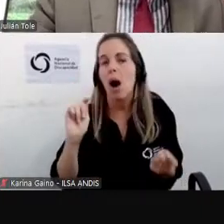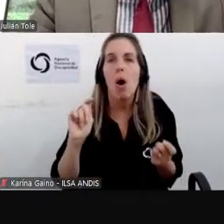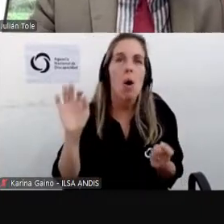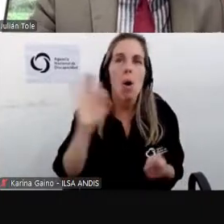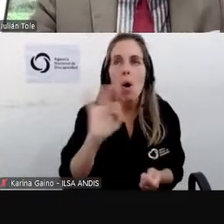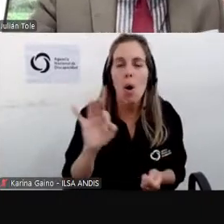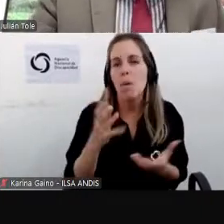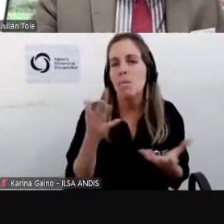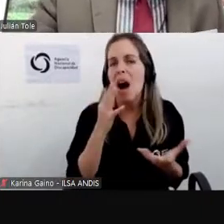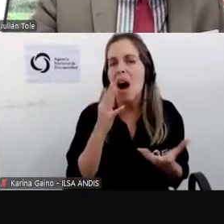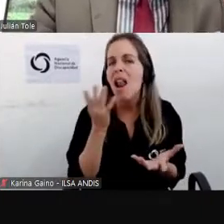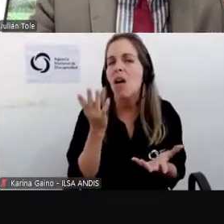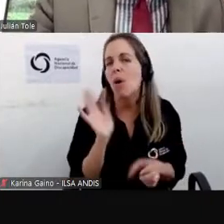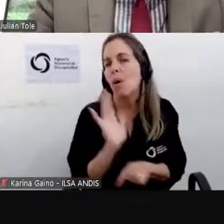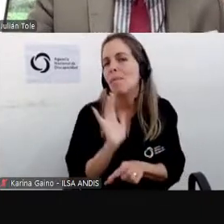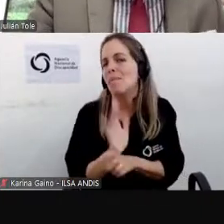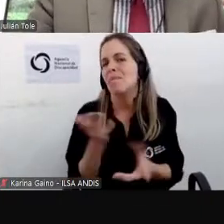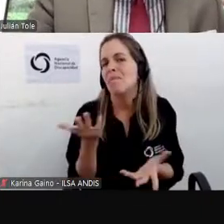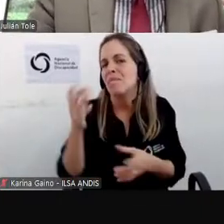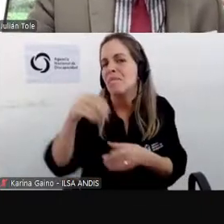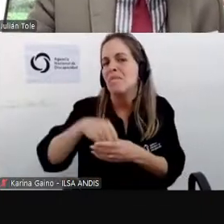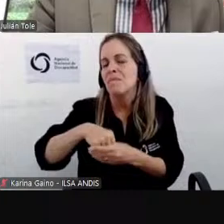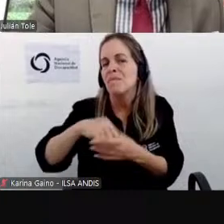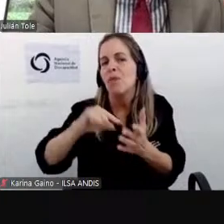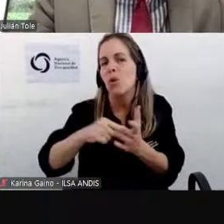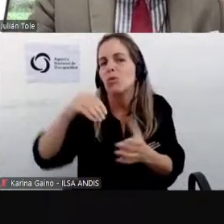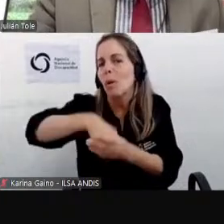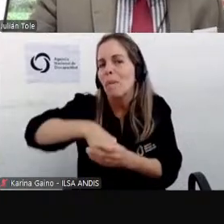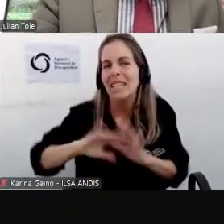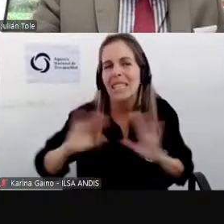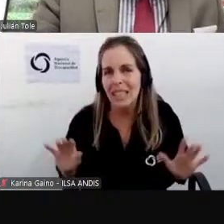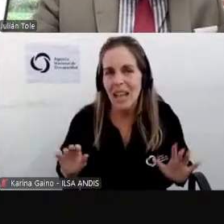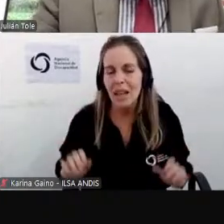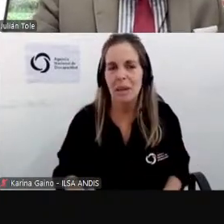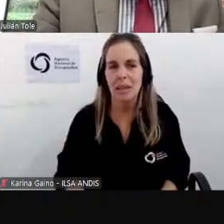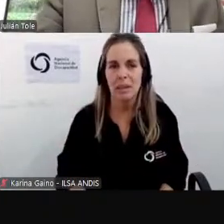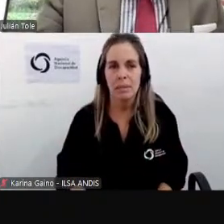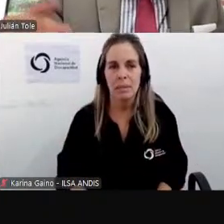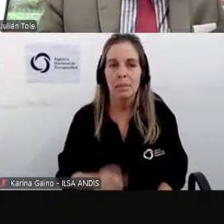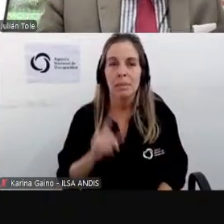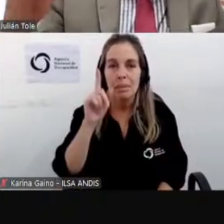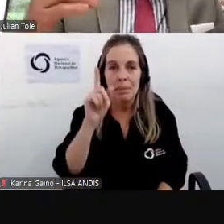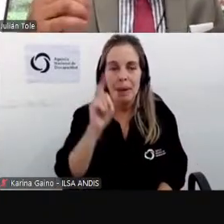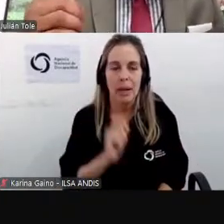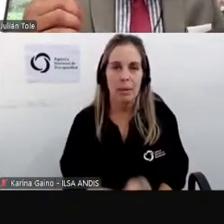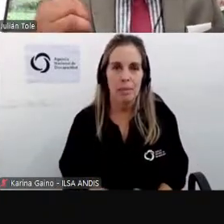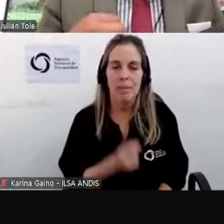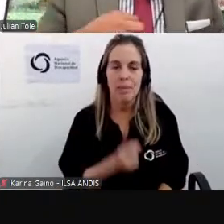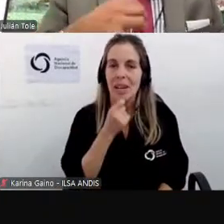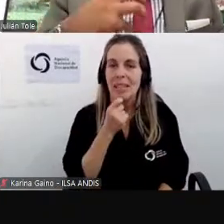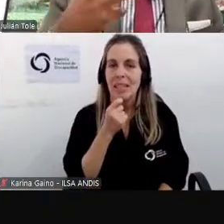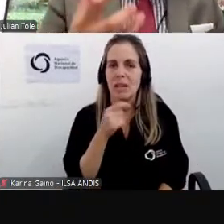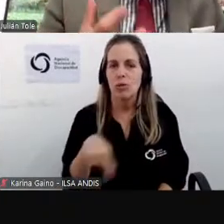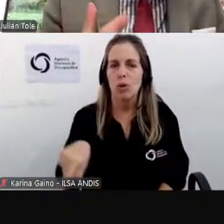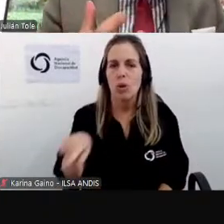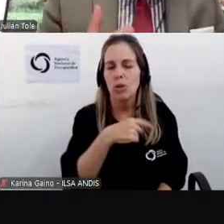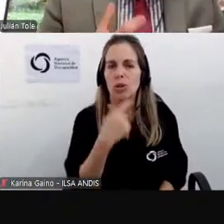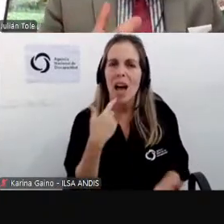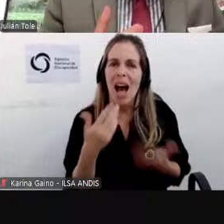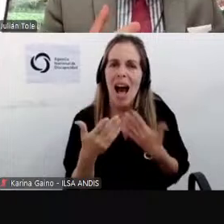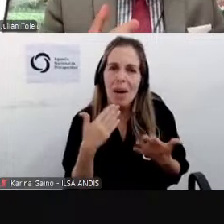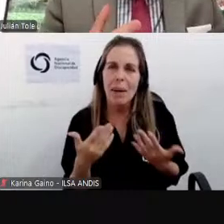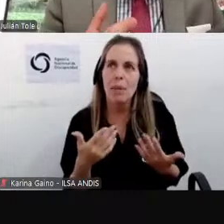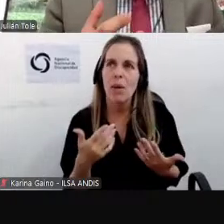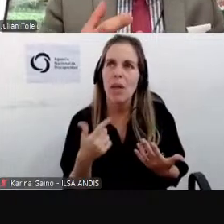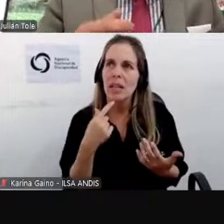be positive or rather become a dissuasive element or distracting element. However, if we